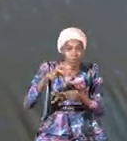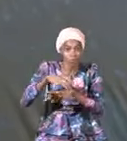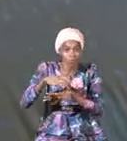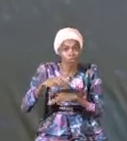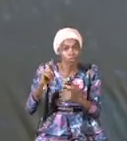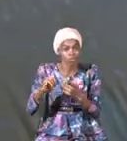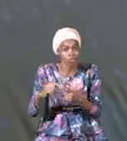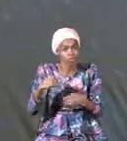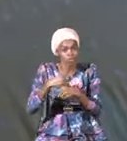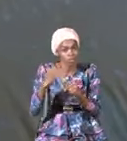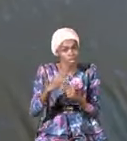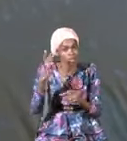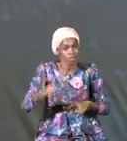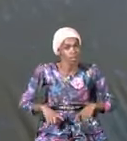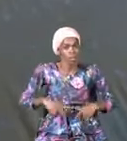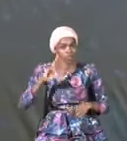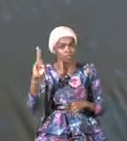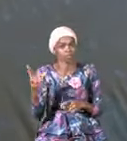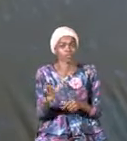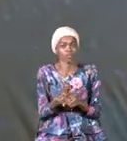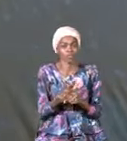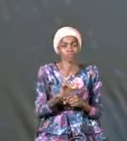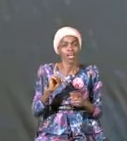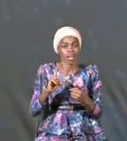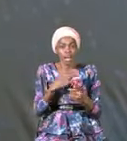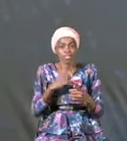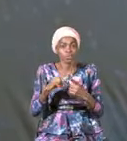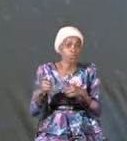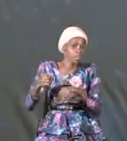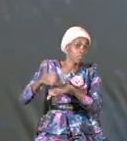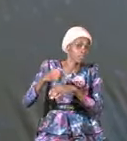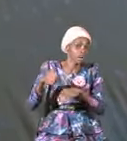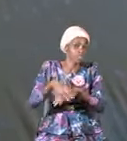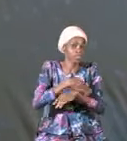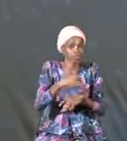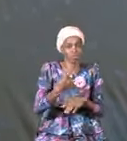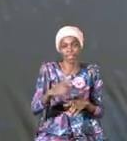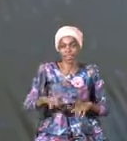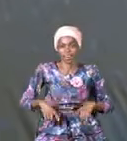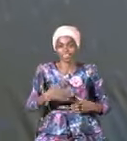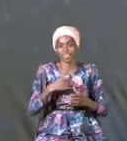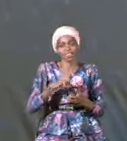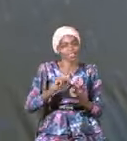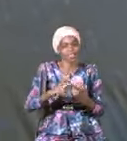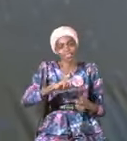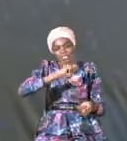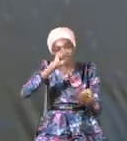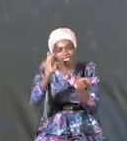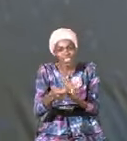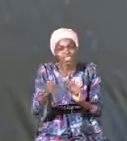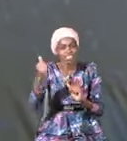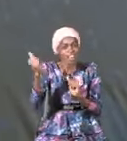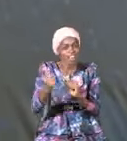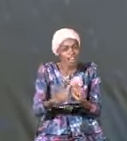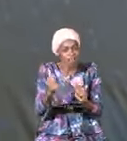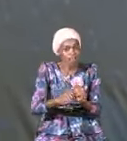life count, to impact other lives, and to change every space that you will